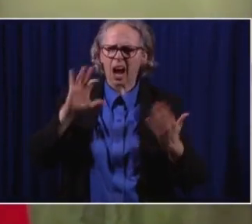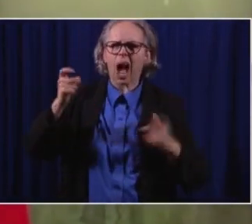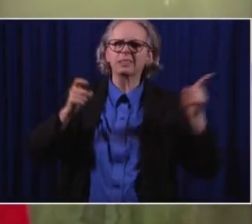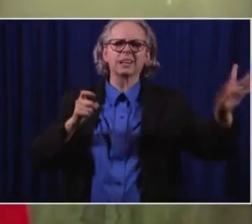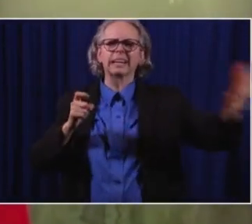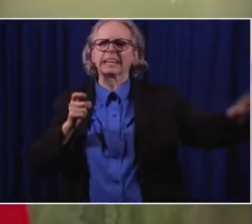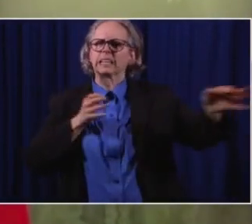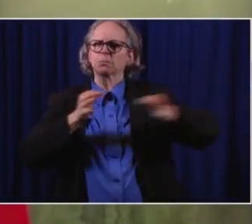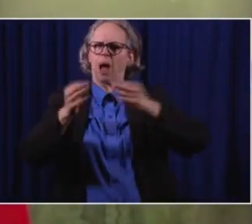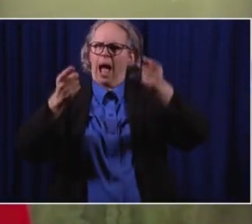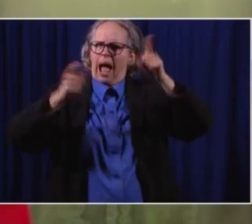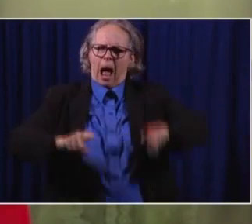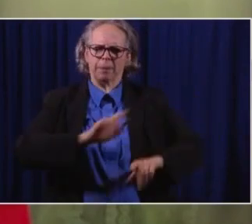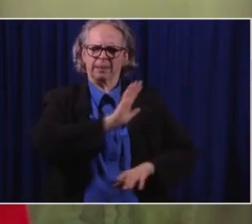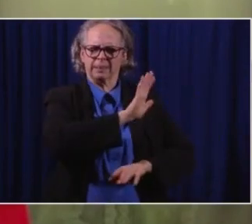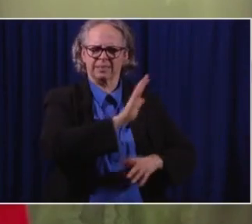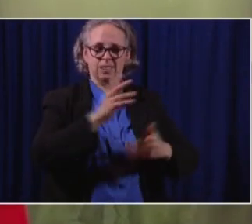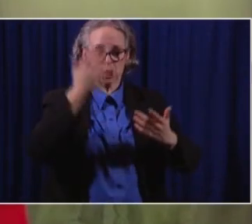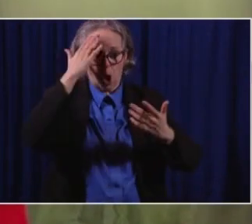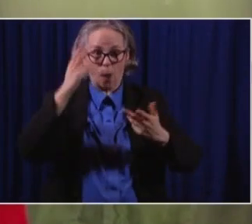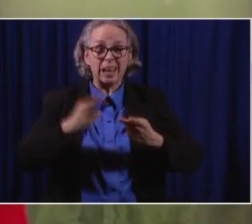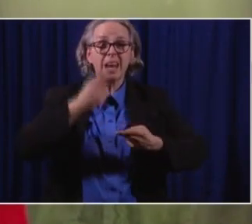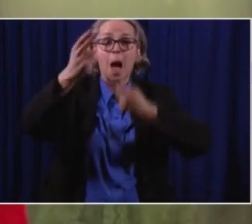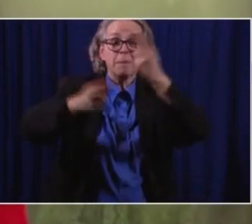he got the nomination.